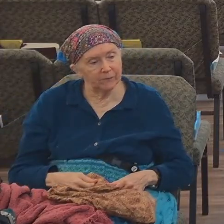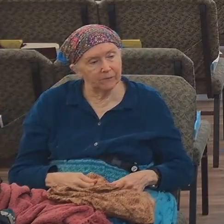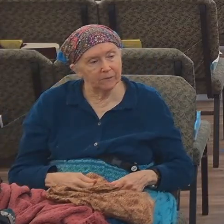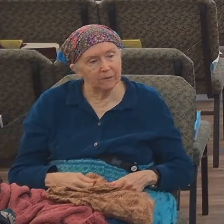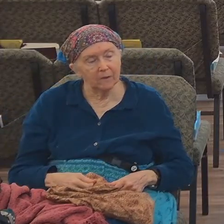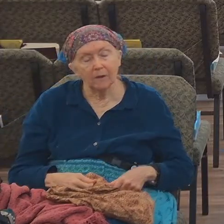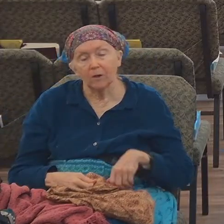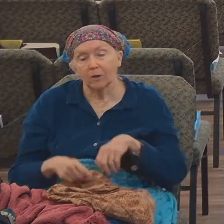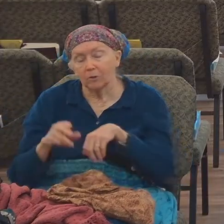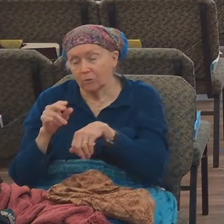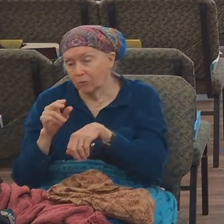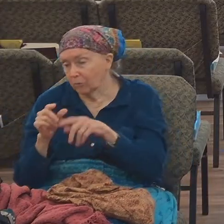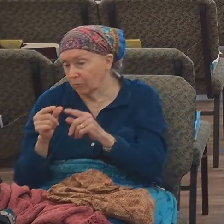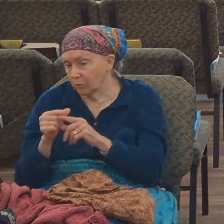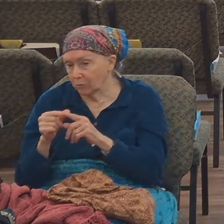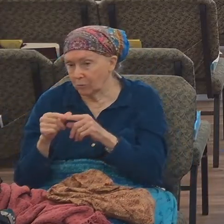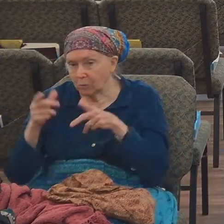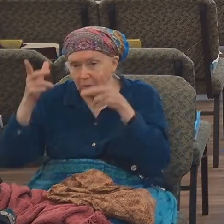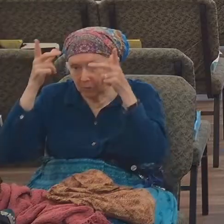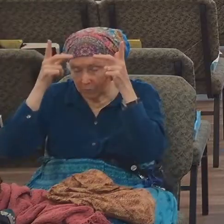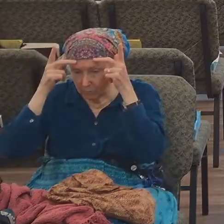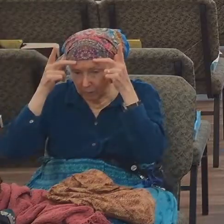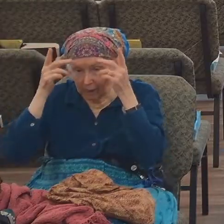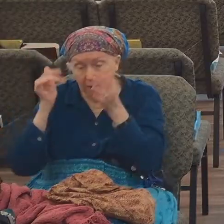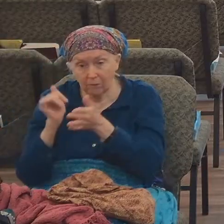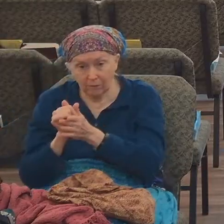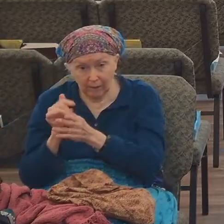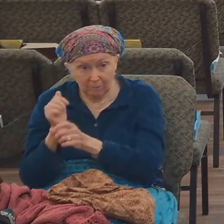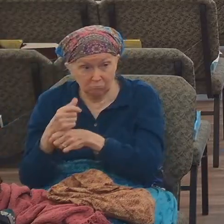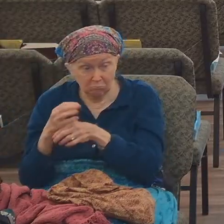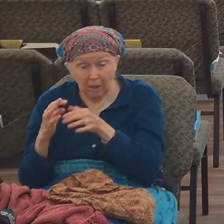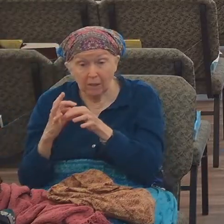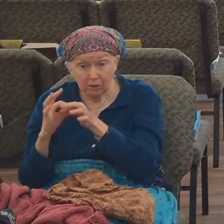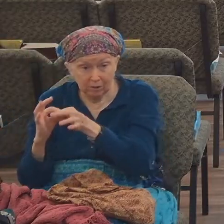crowns. Would that have made any sort of connection to them at all?